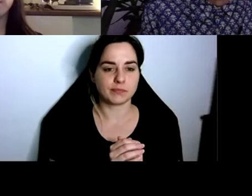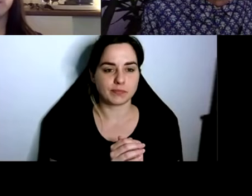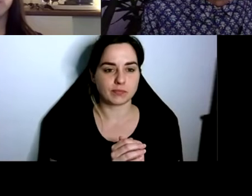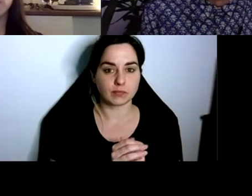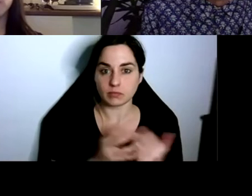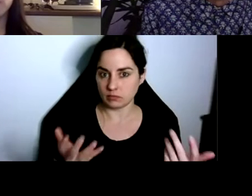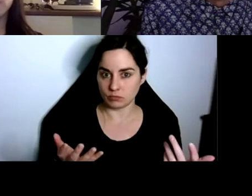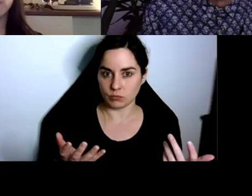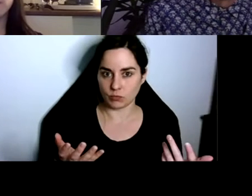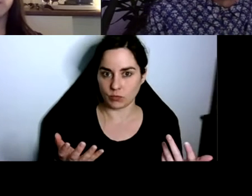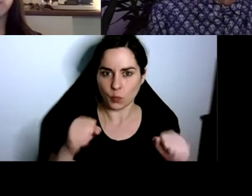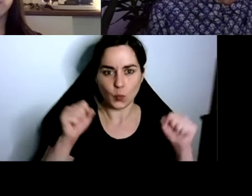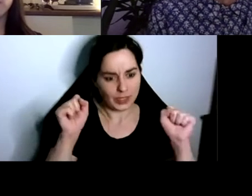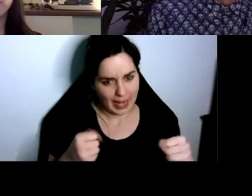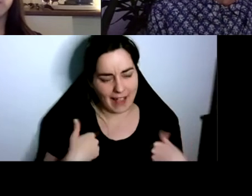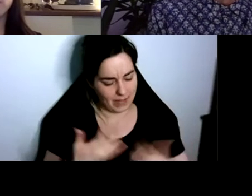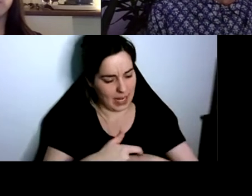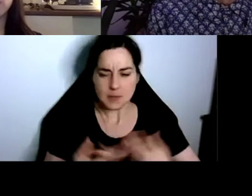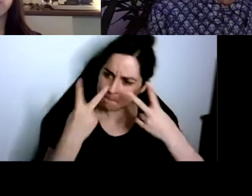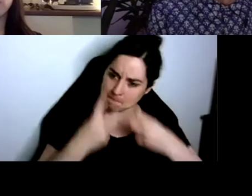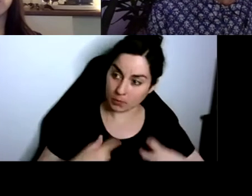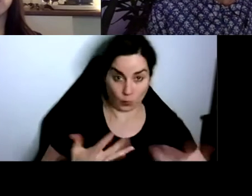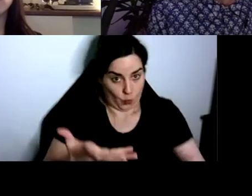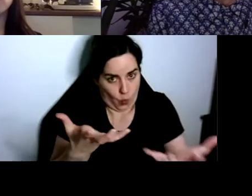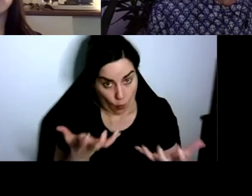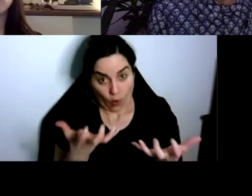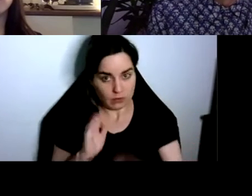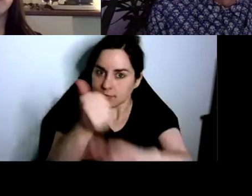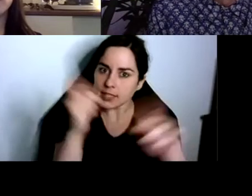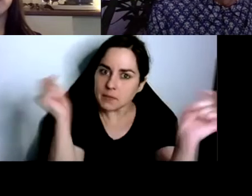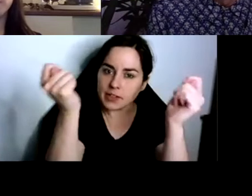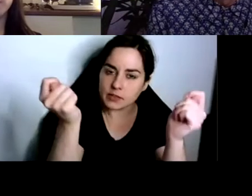want to organize a festival? Like, is that what our communities need right now?